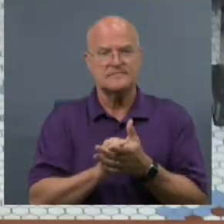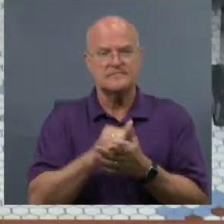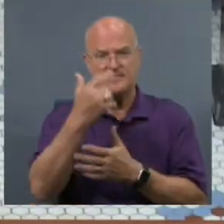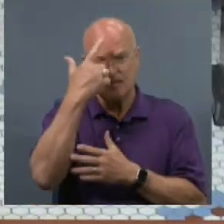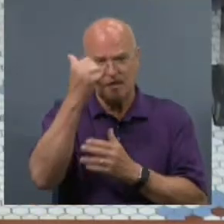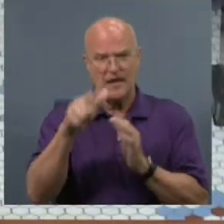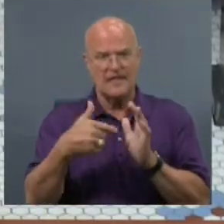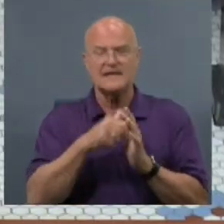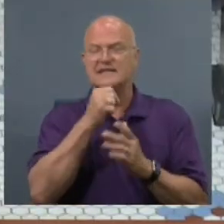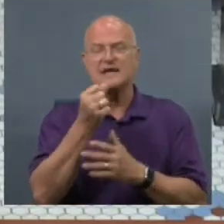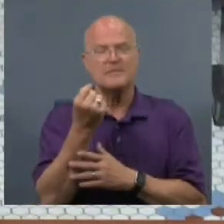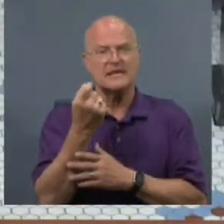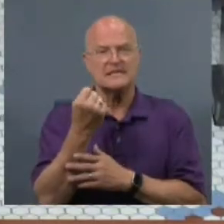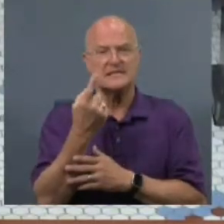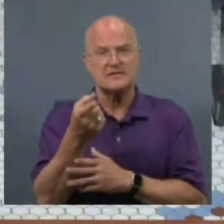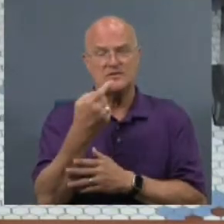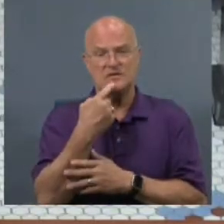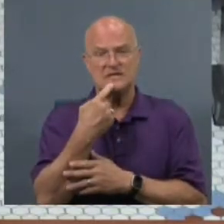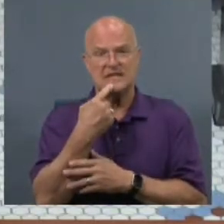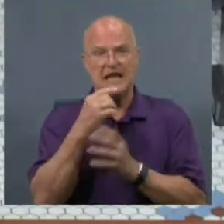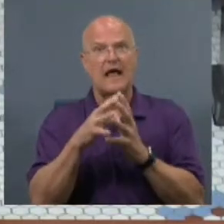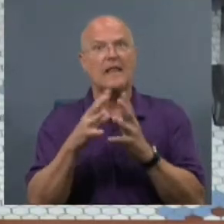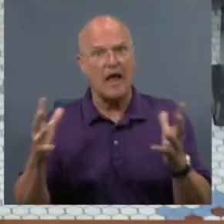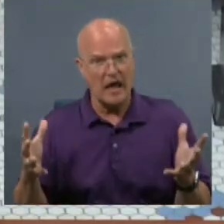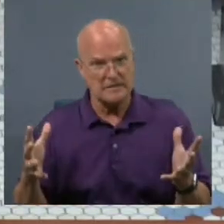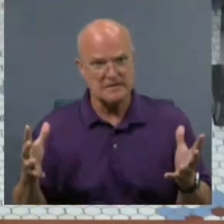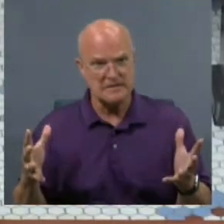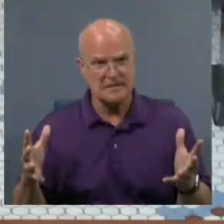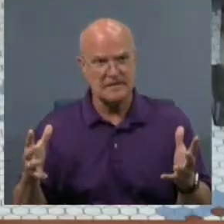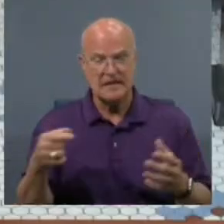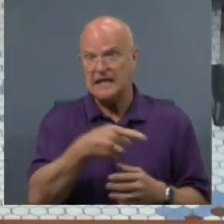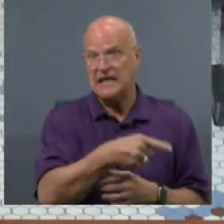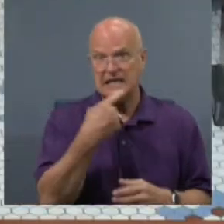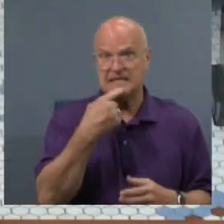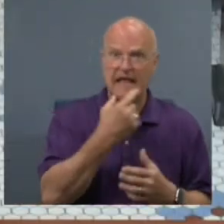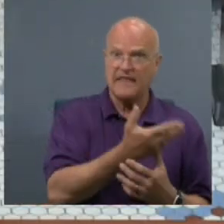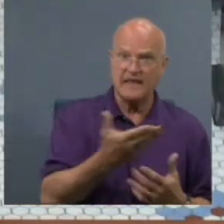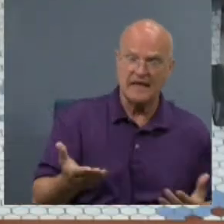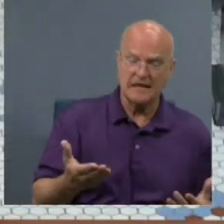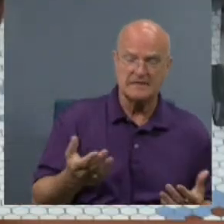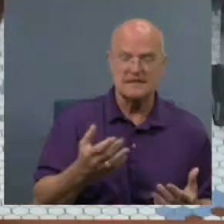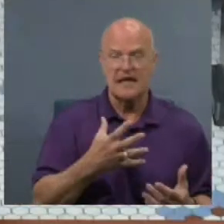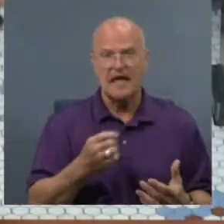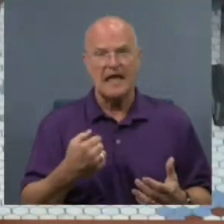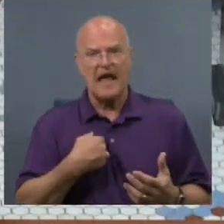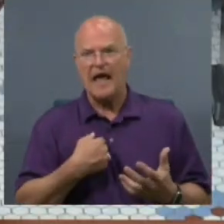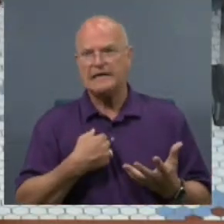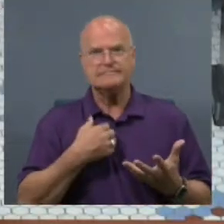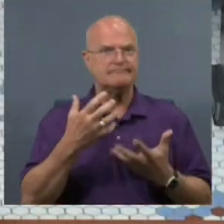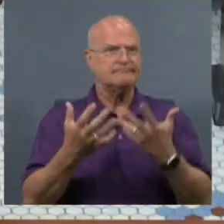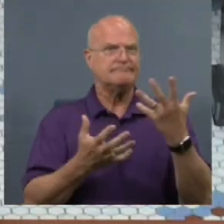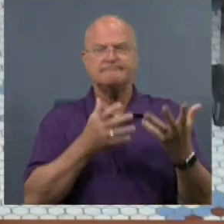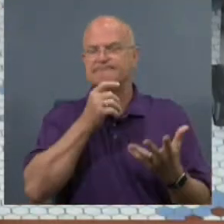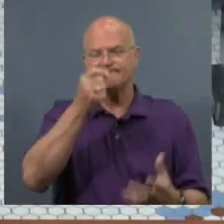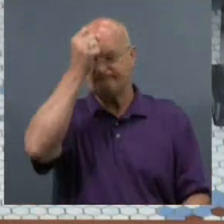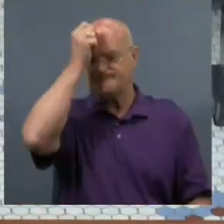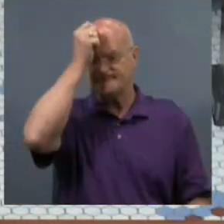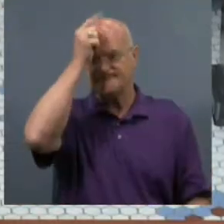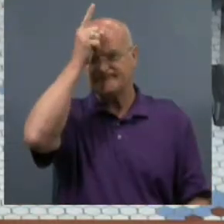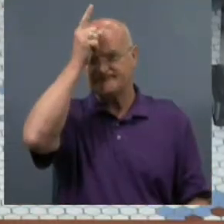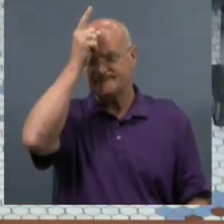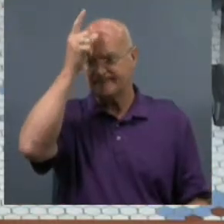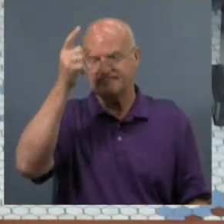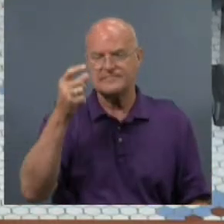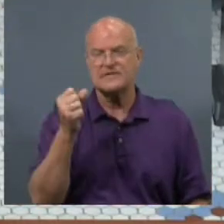Because this isn't making sense. You're saying a lot. He's saying stuff, and I'm just not, it's not clicking.